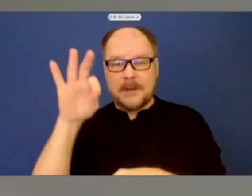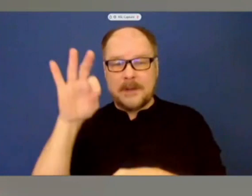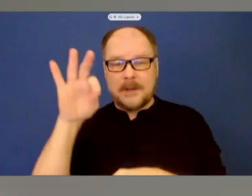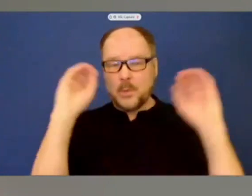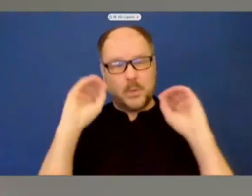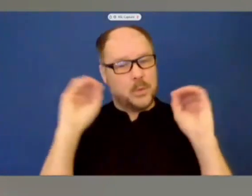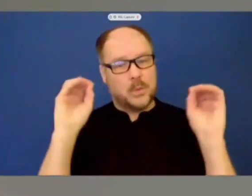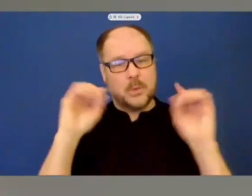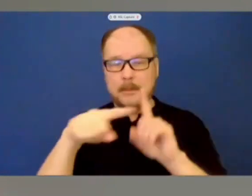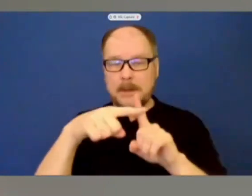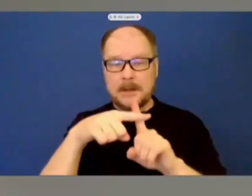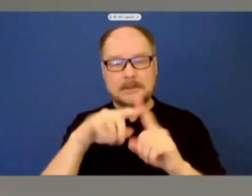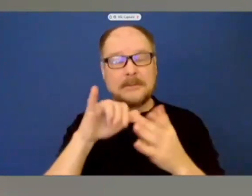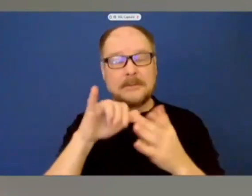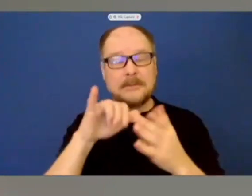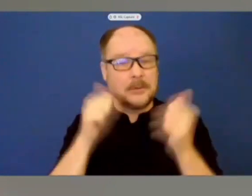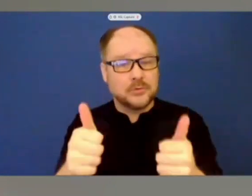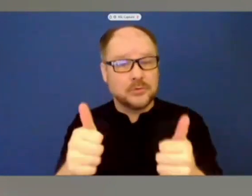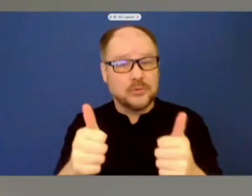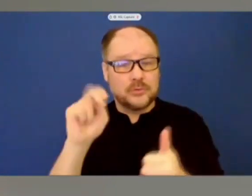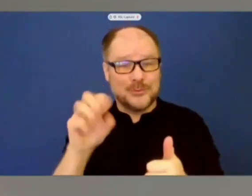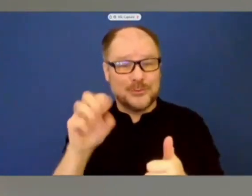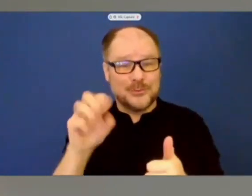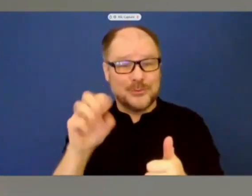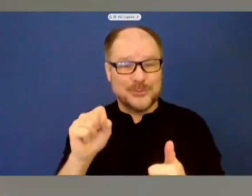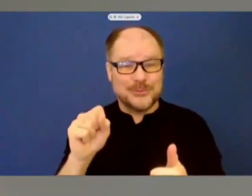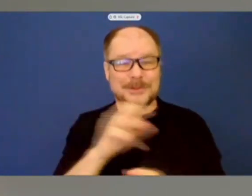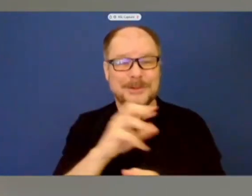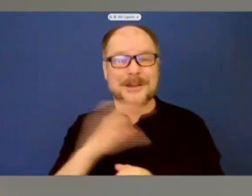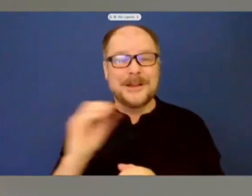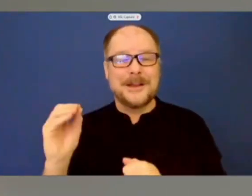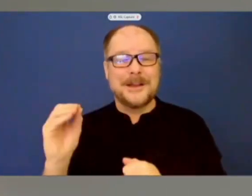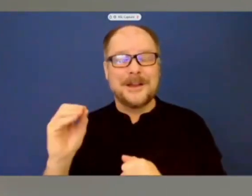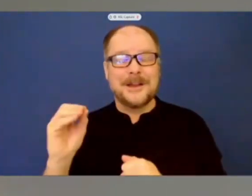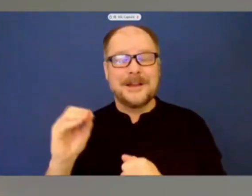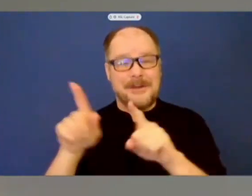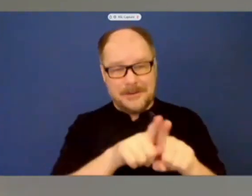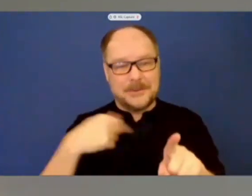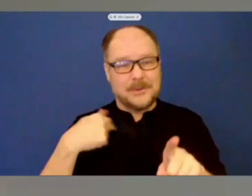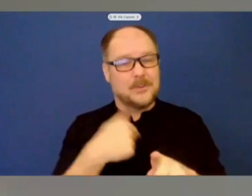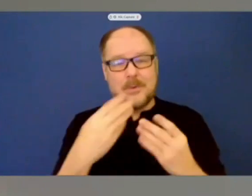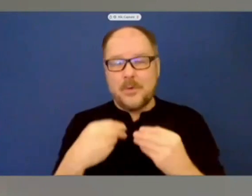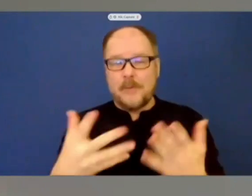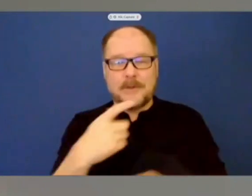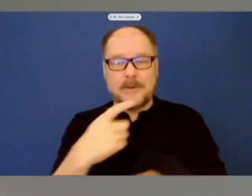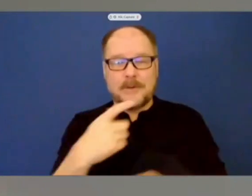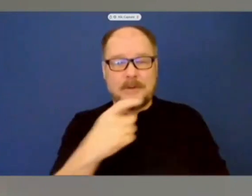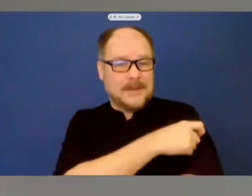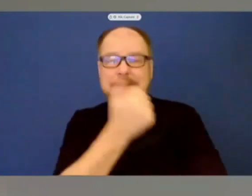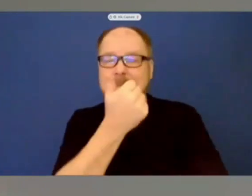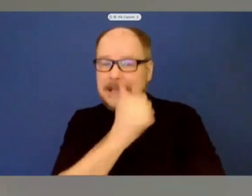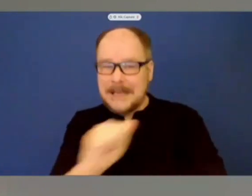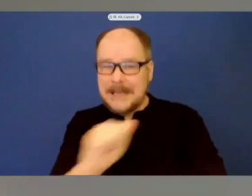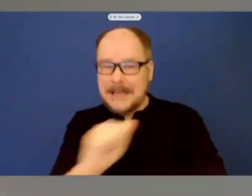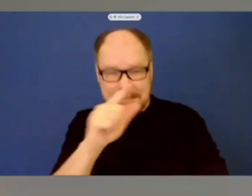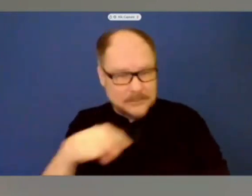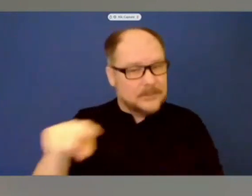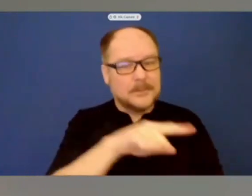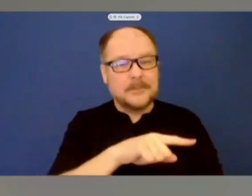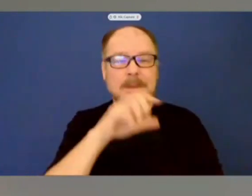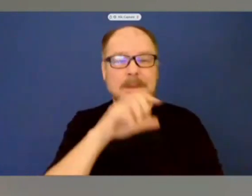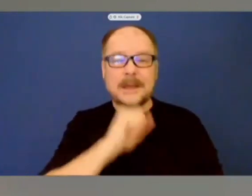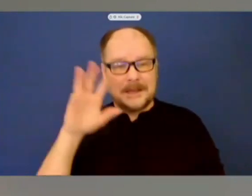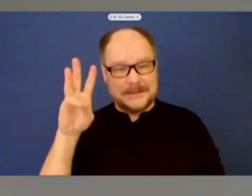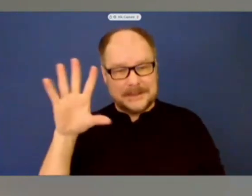which is good news. We're also offering vaccine to anyone at the encampment who is 65 and